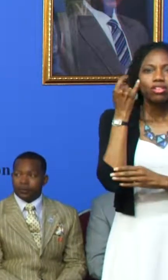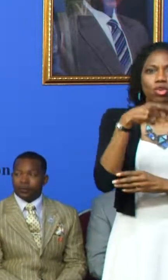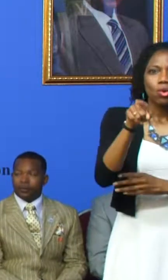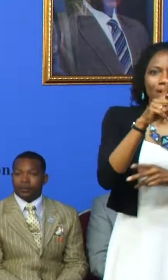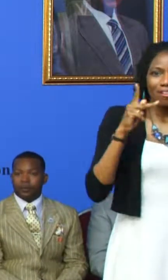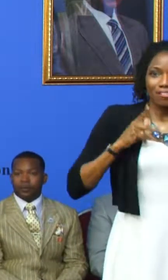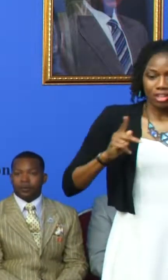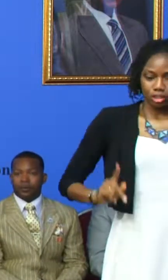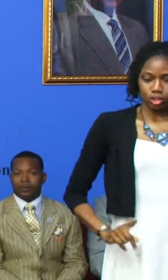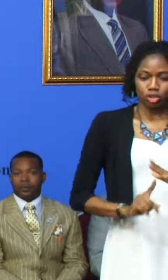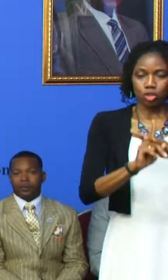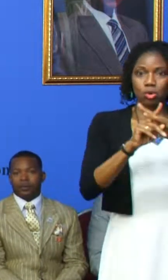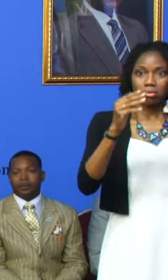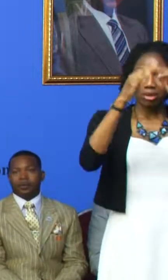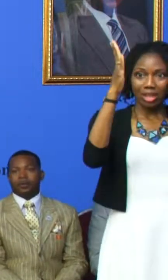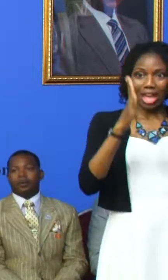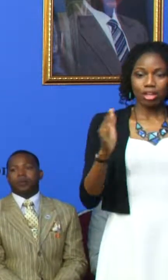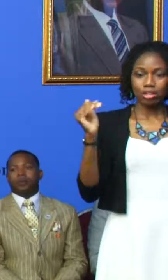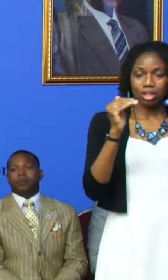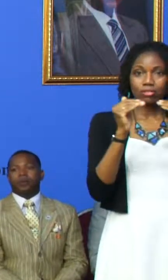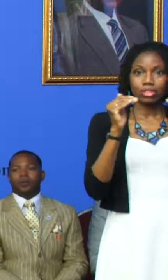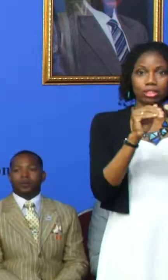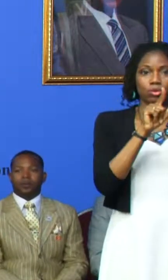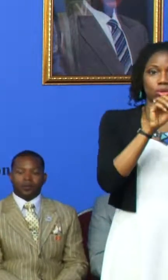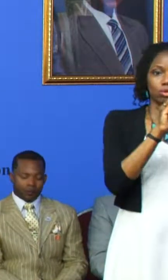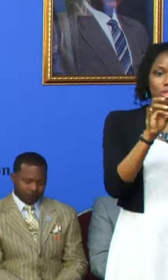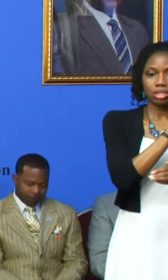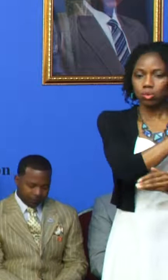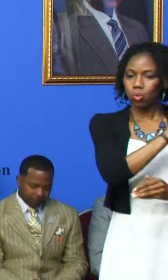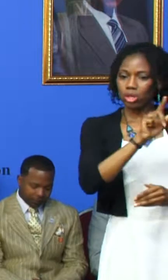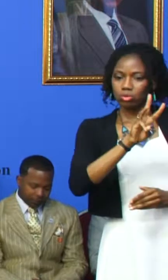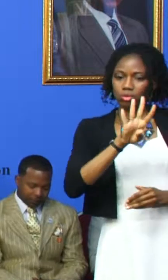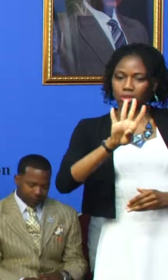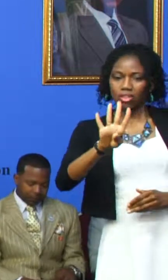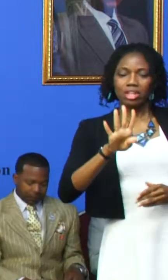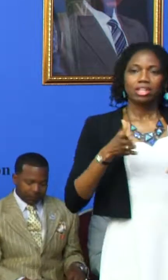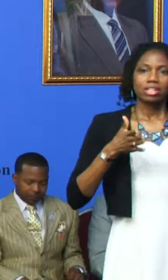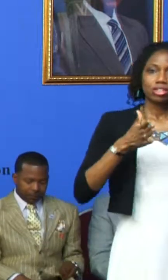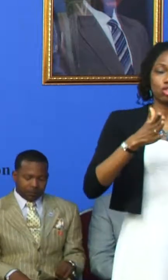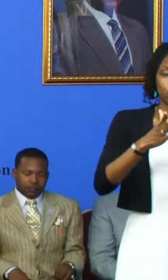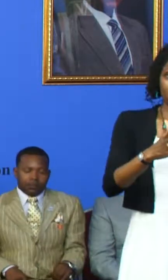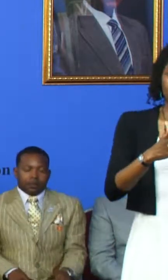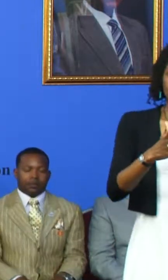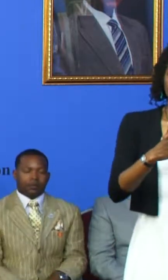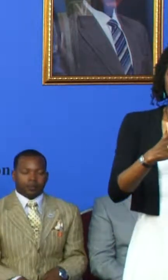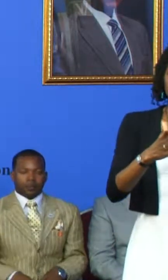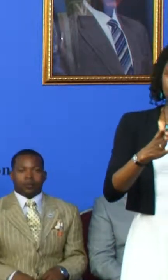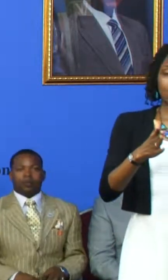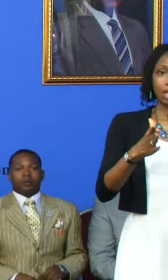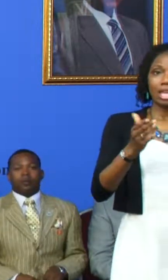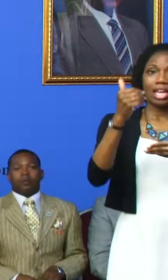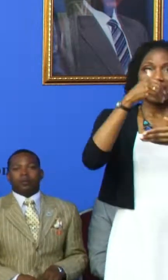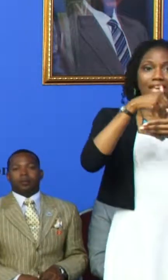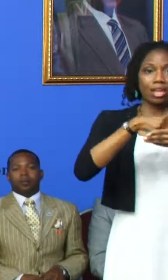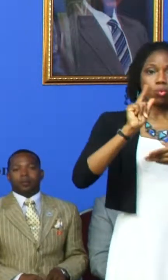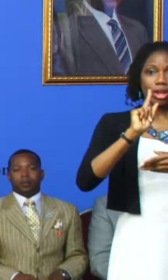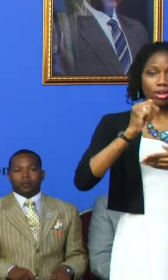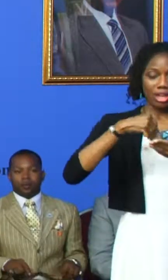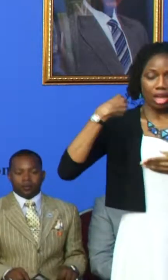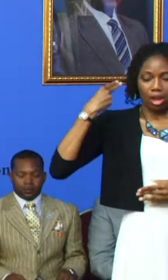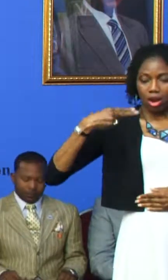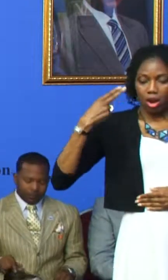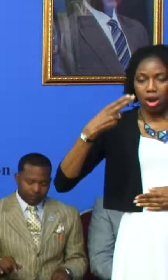live at the House of Justice, 106 West 145th Street in the Village of